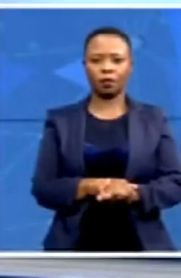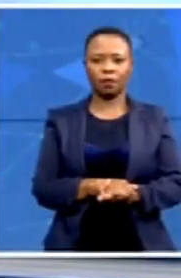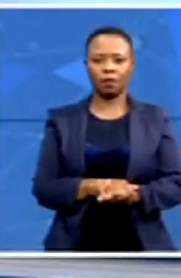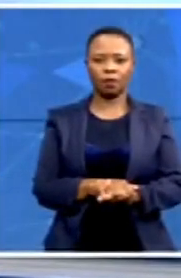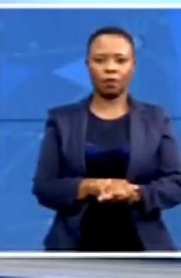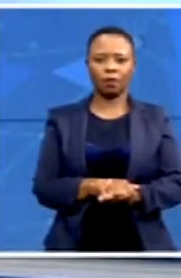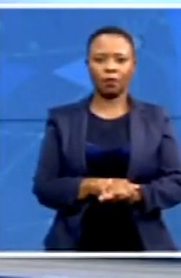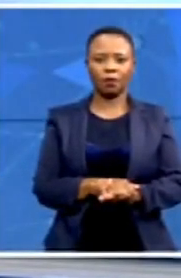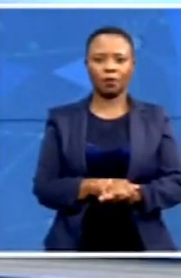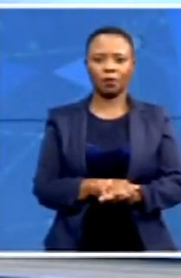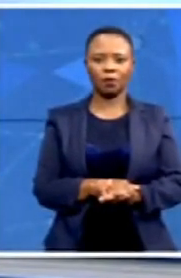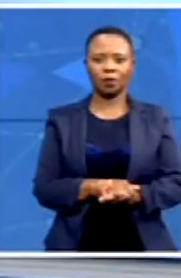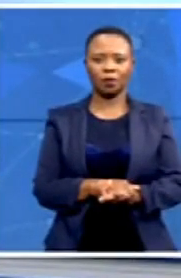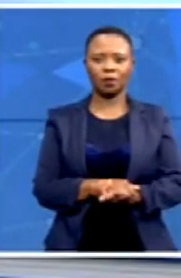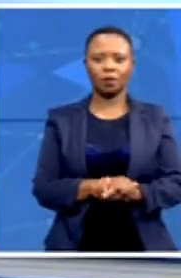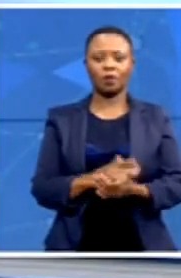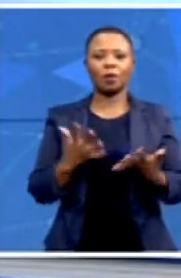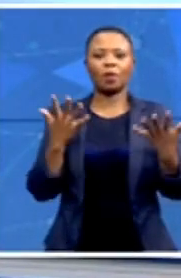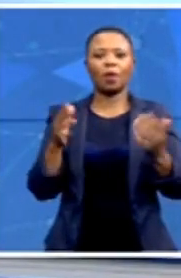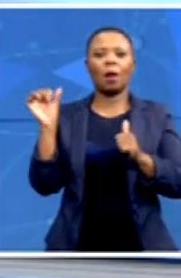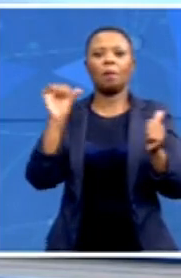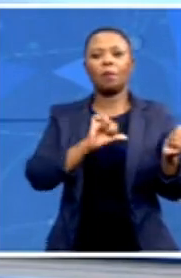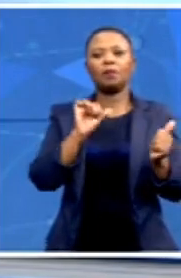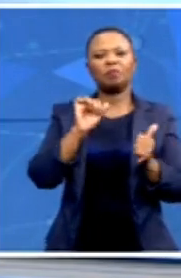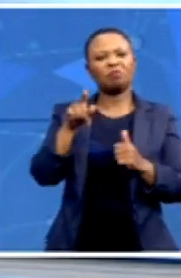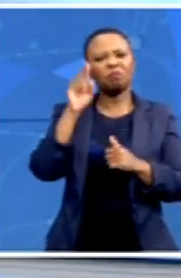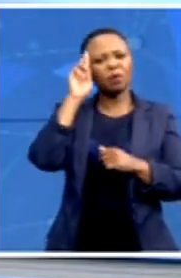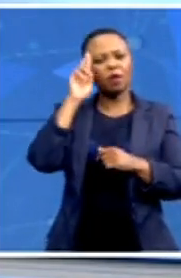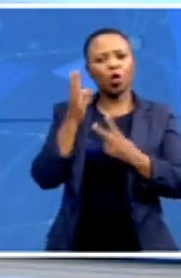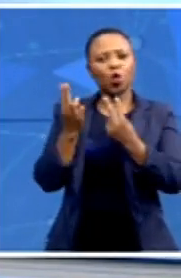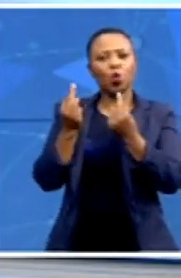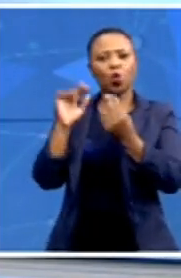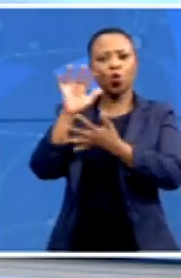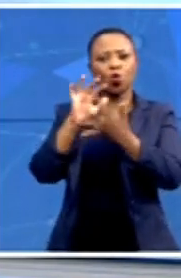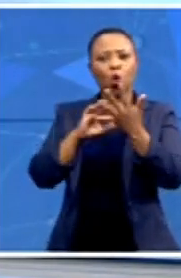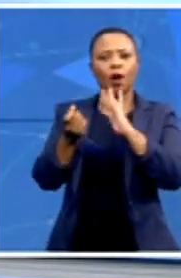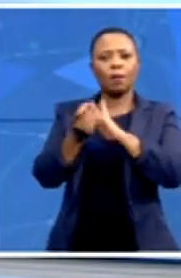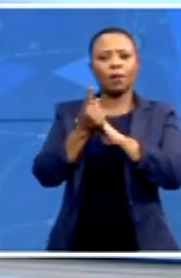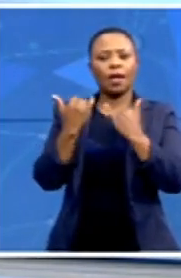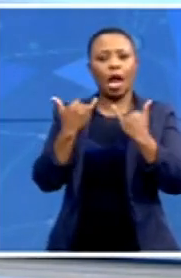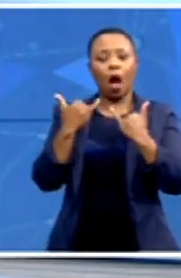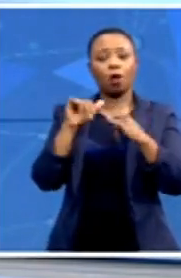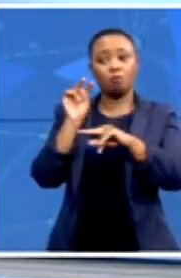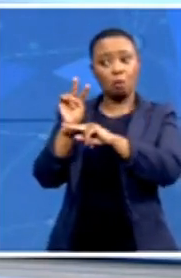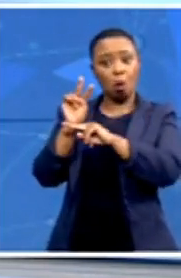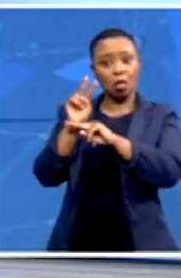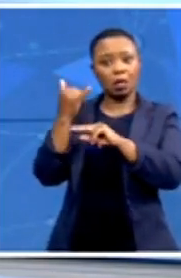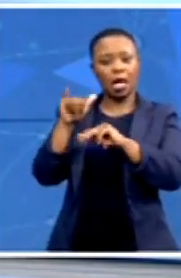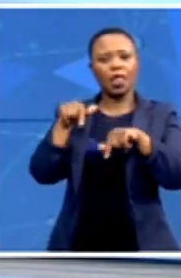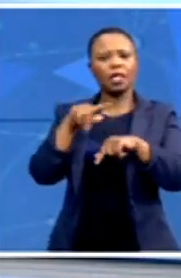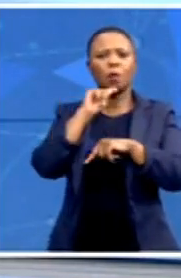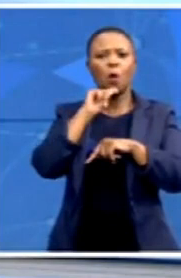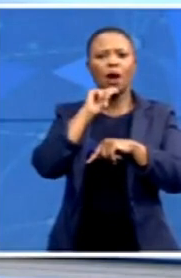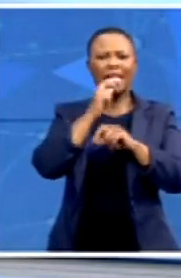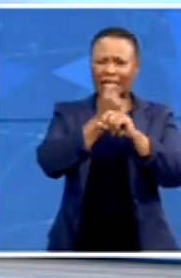All right, welcome back. I just want to remind you about that developing story that we are monitoring this morning with regards to taxis being set alight in the Johannesburg CBD.